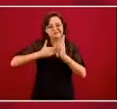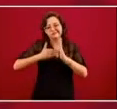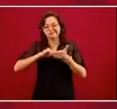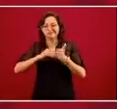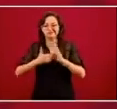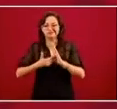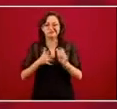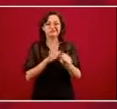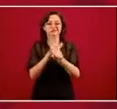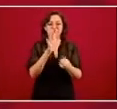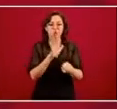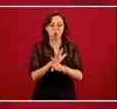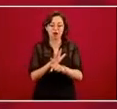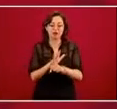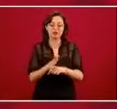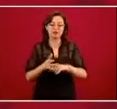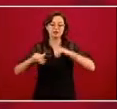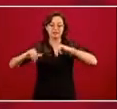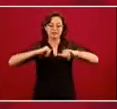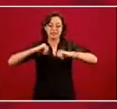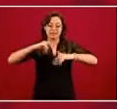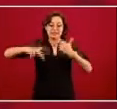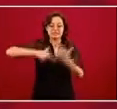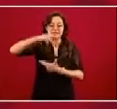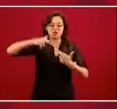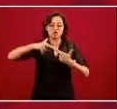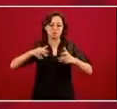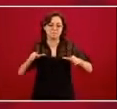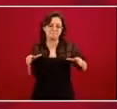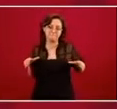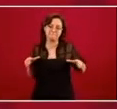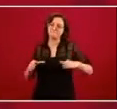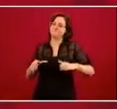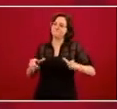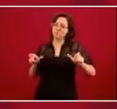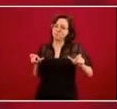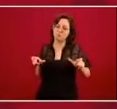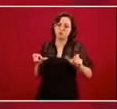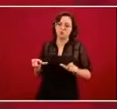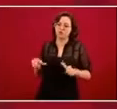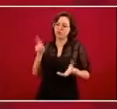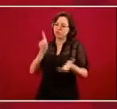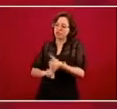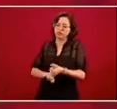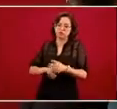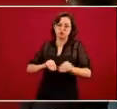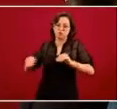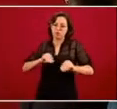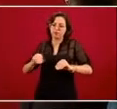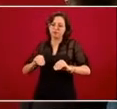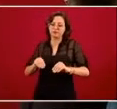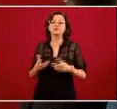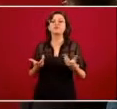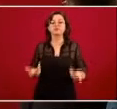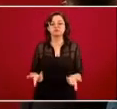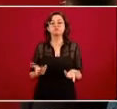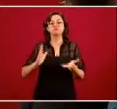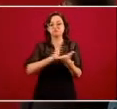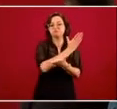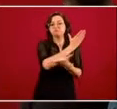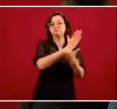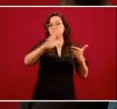using another of the components of the overall strategy, which is the local contention regarding